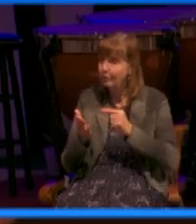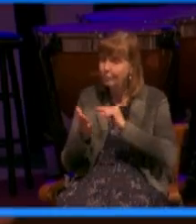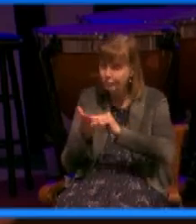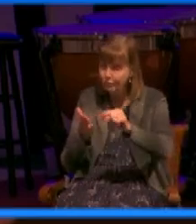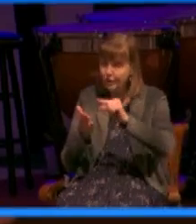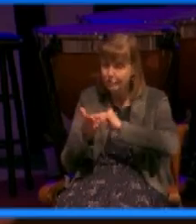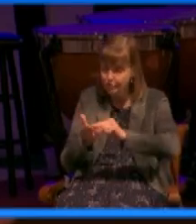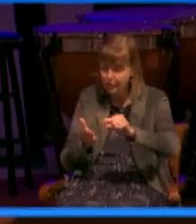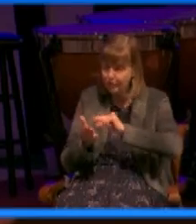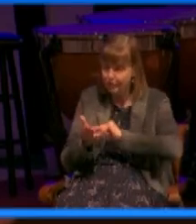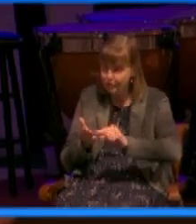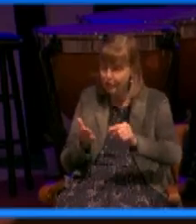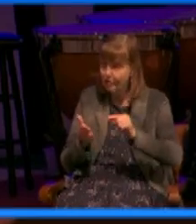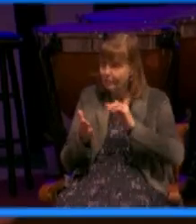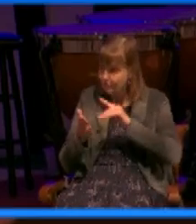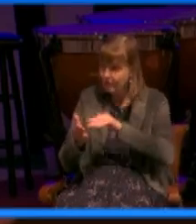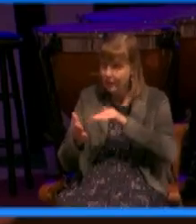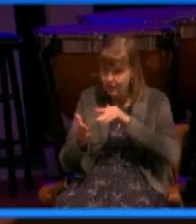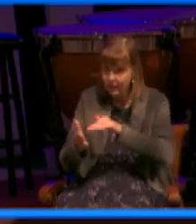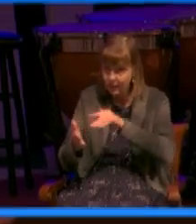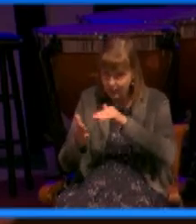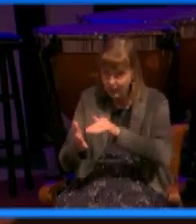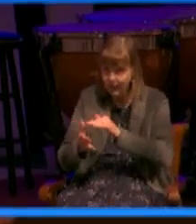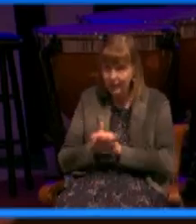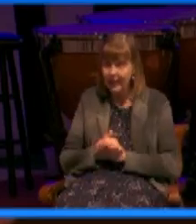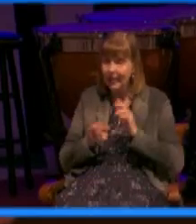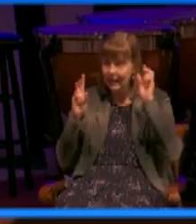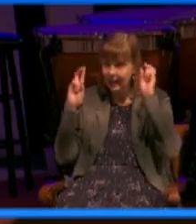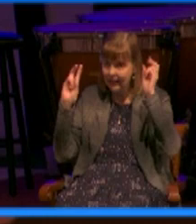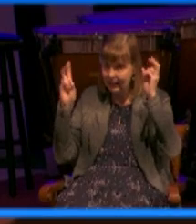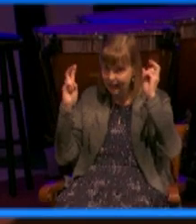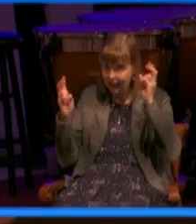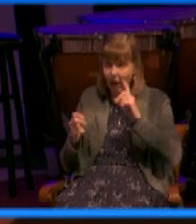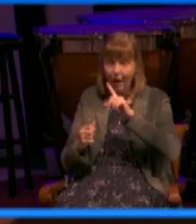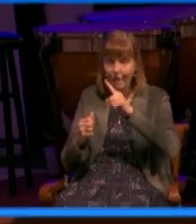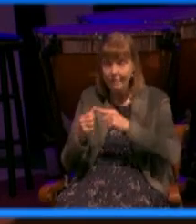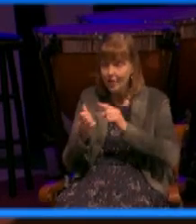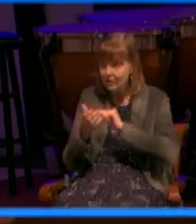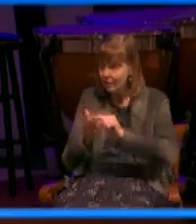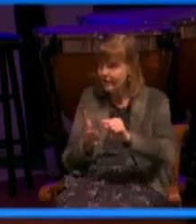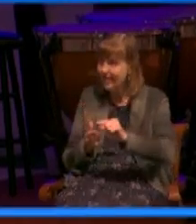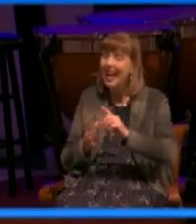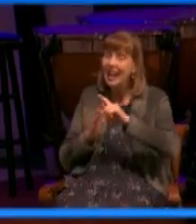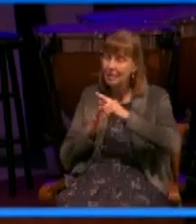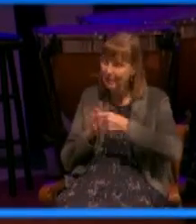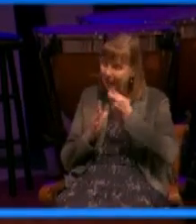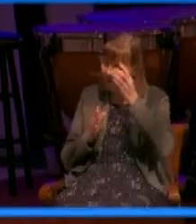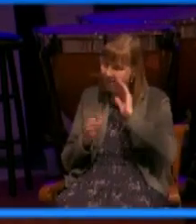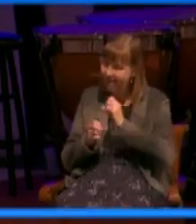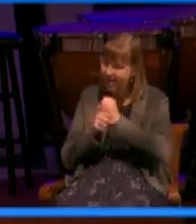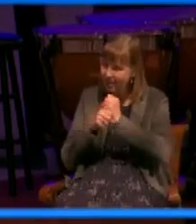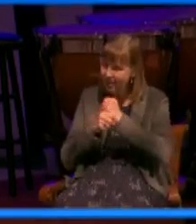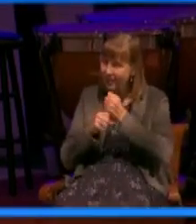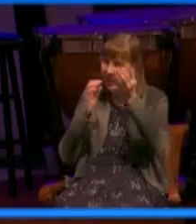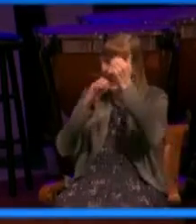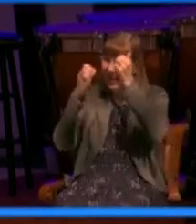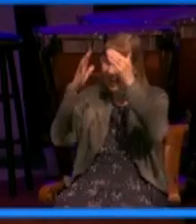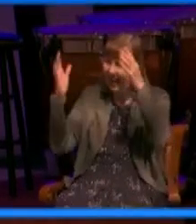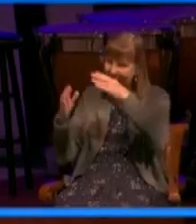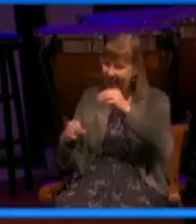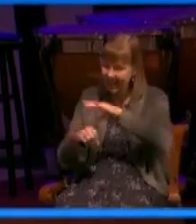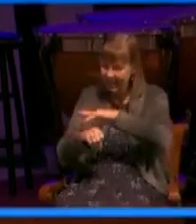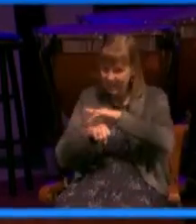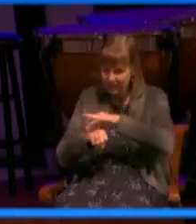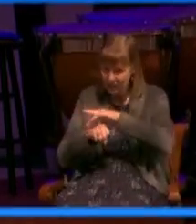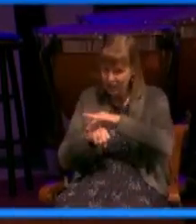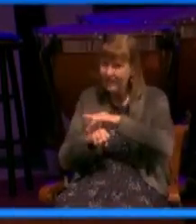or origin. It finds its title in the very first verse. In the beginning, God created the heavens and the earth. Genesis 1:1, that in the beginning, that